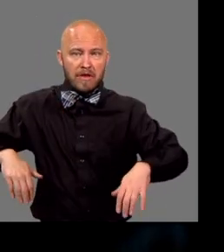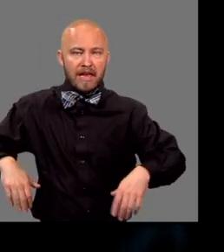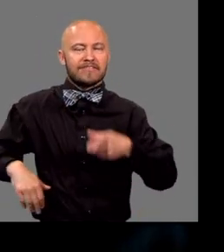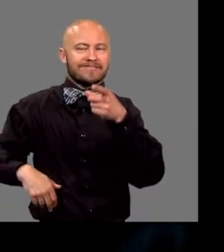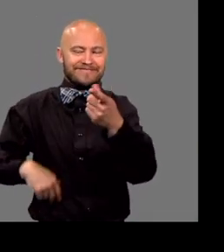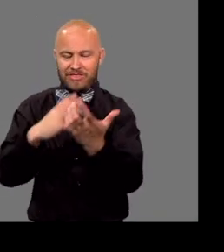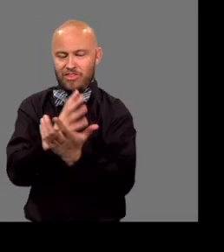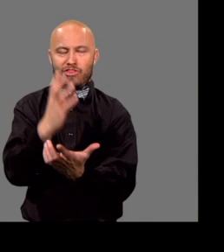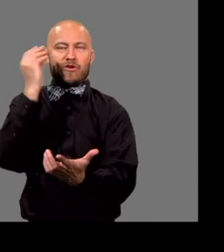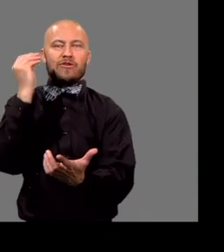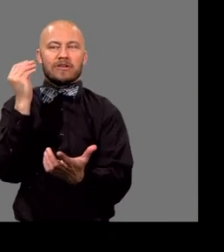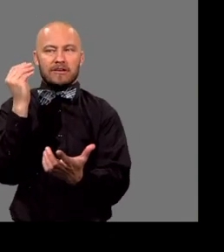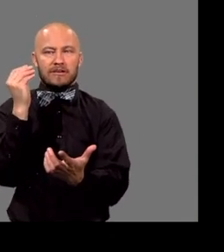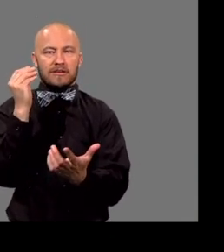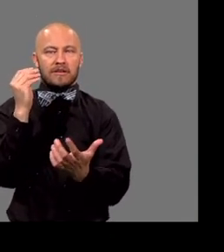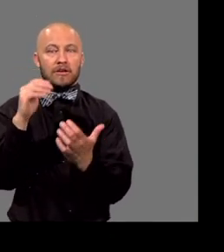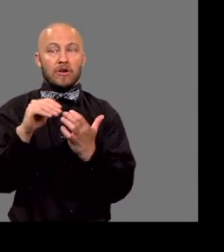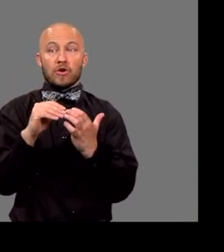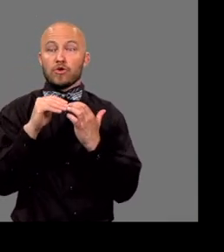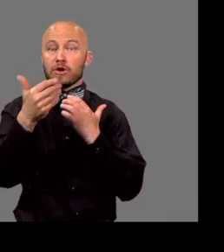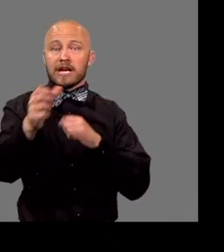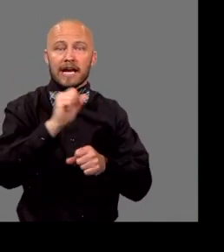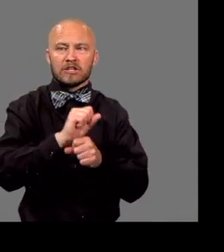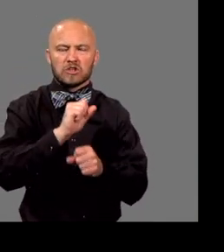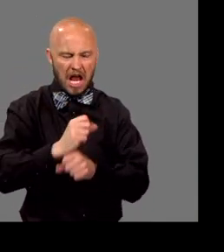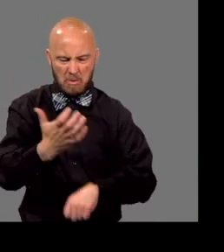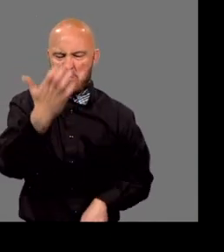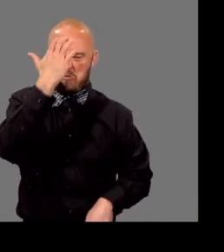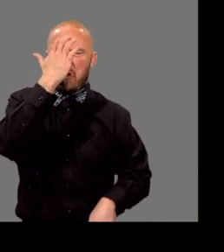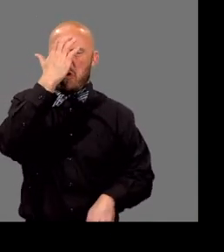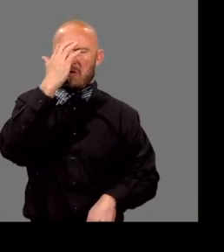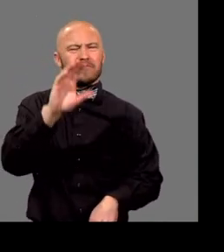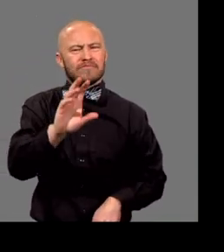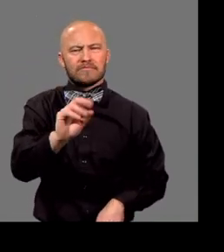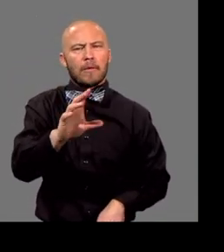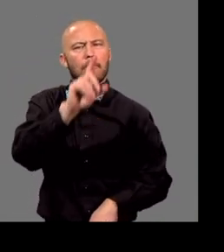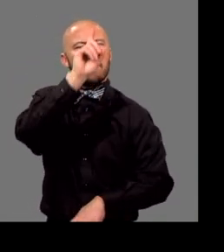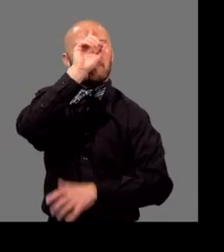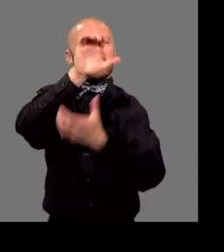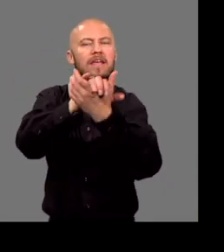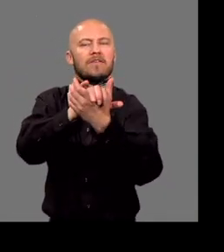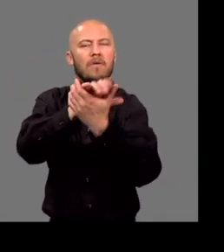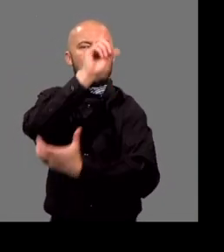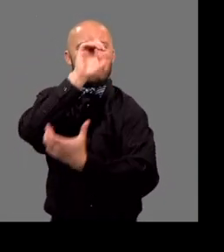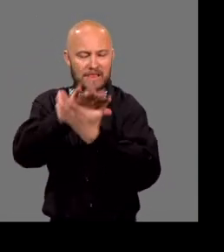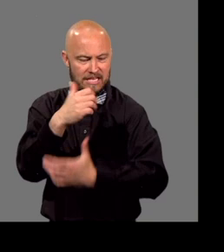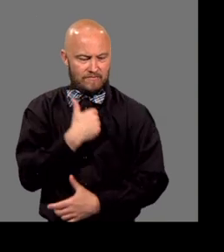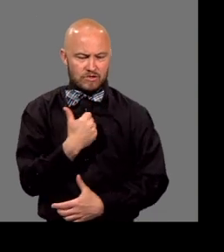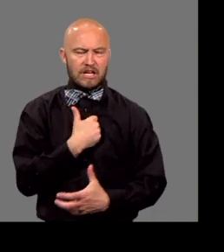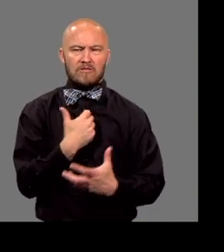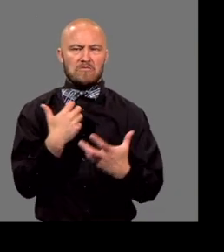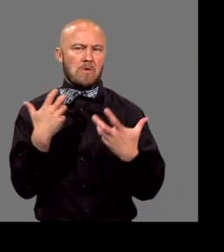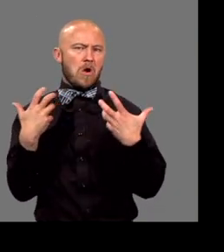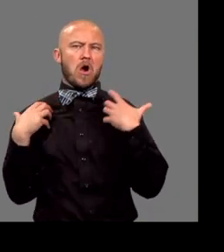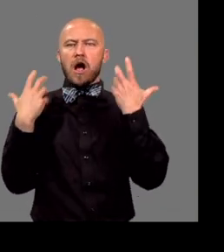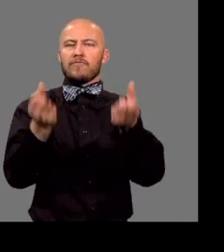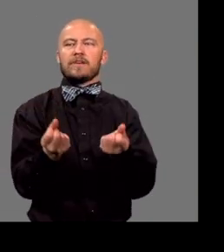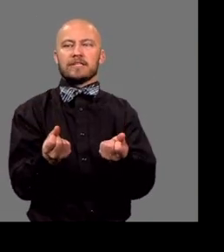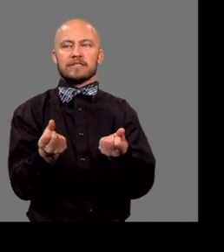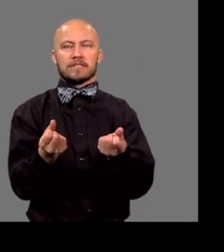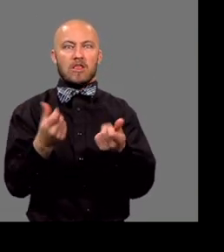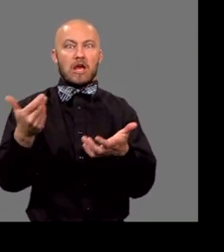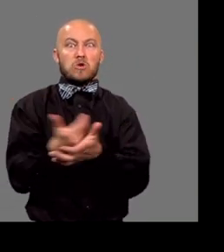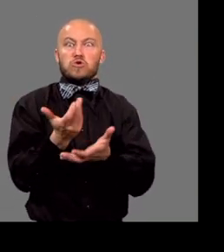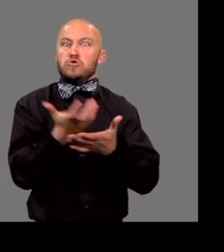can learn. Your next task isn't to know, but to believe. Believe in yourself and have the confidence to try new things,